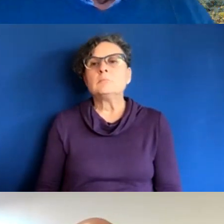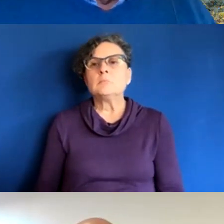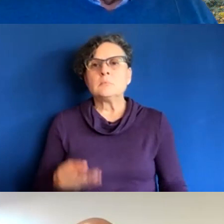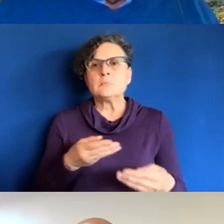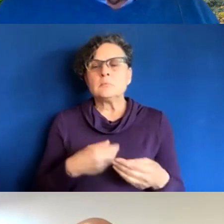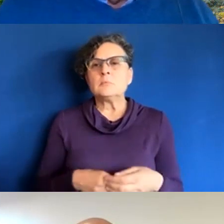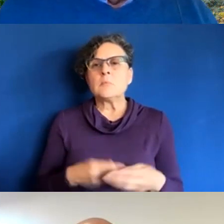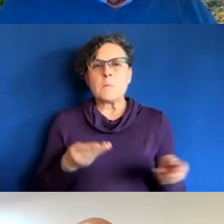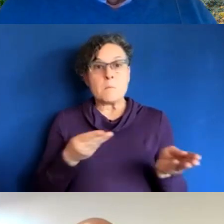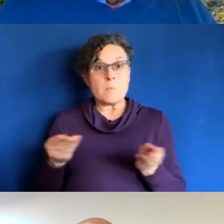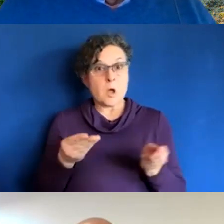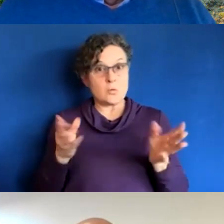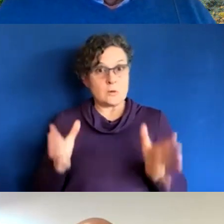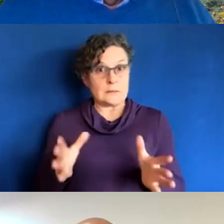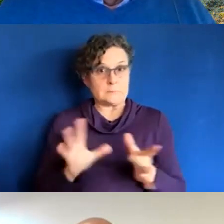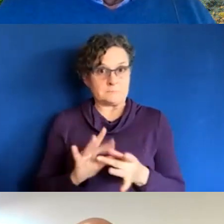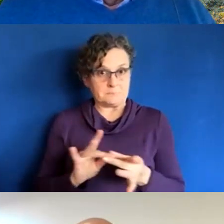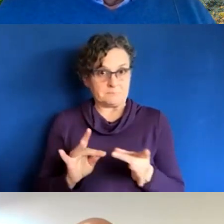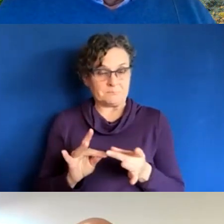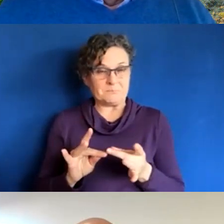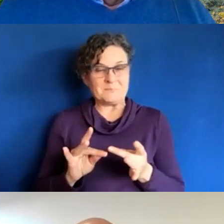These questions might